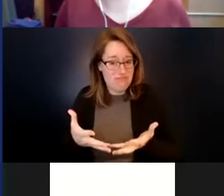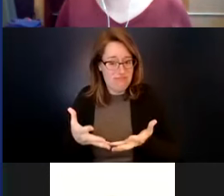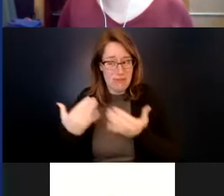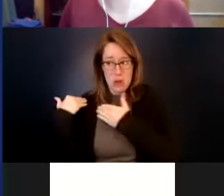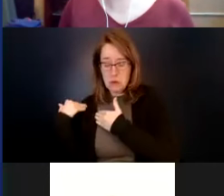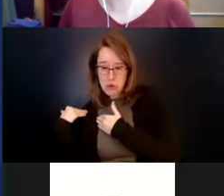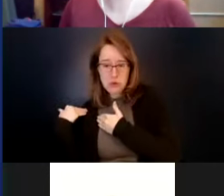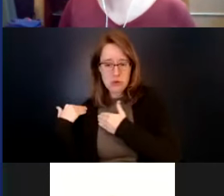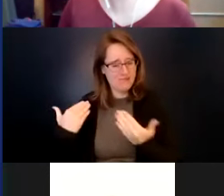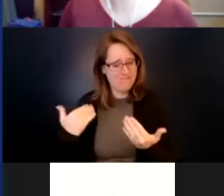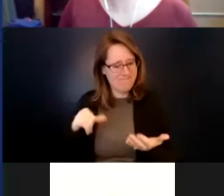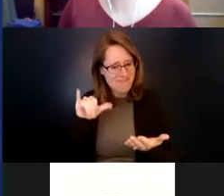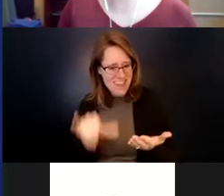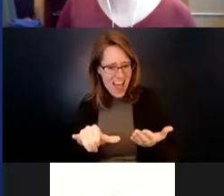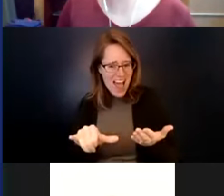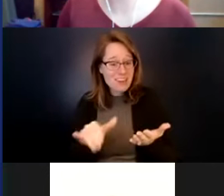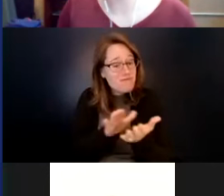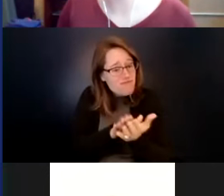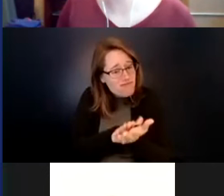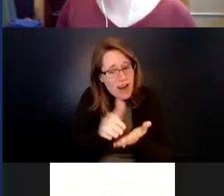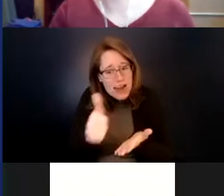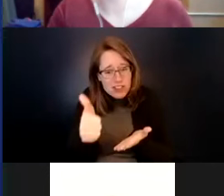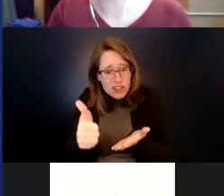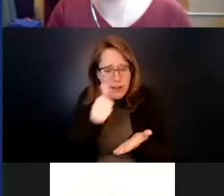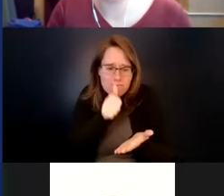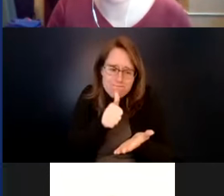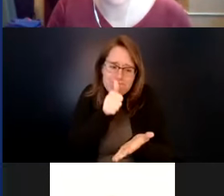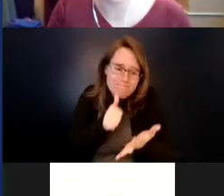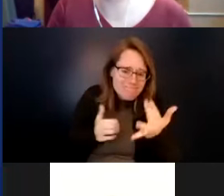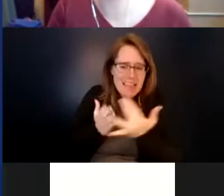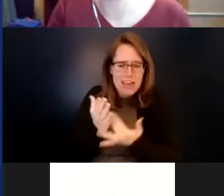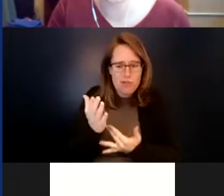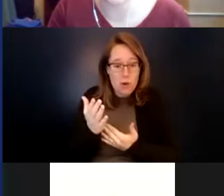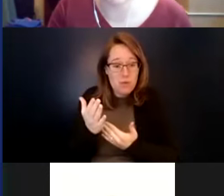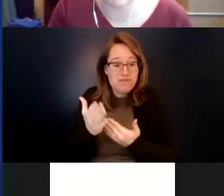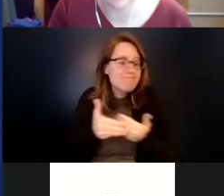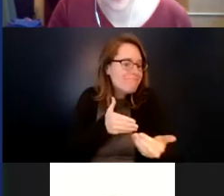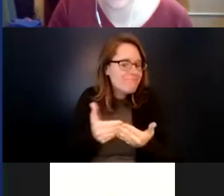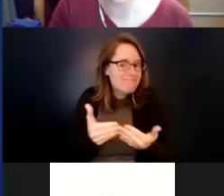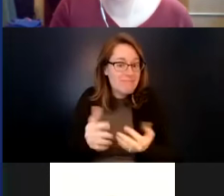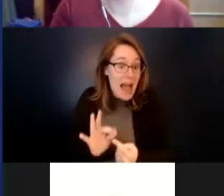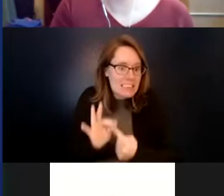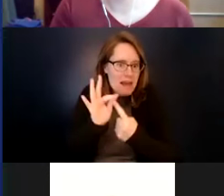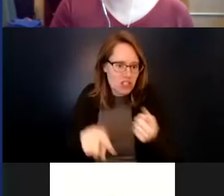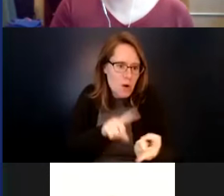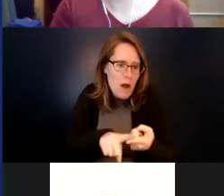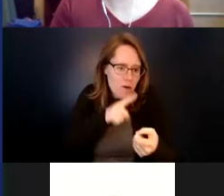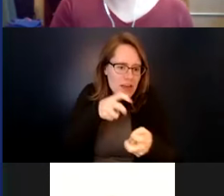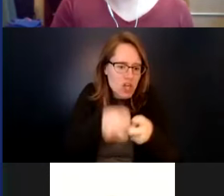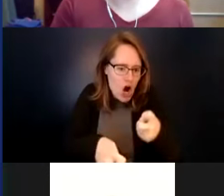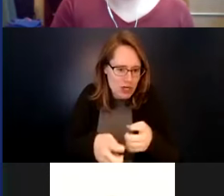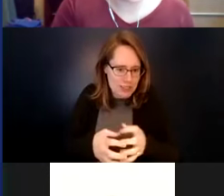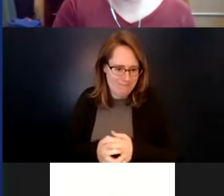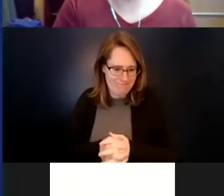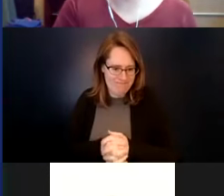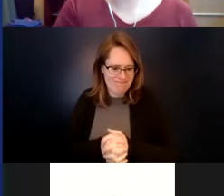baggage. Praise yourself for getting through, even when it was hard, especially when it was hard. And